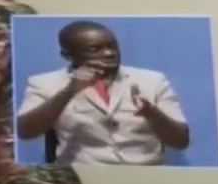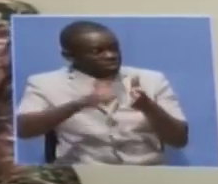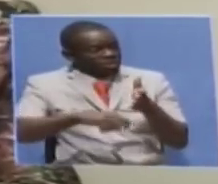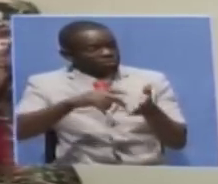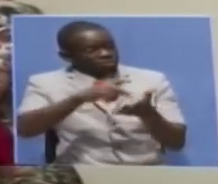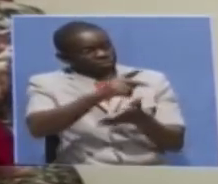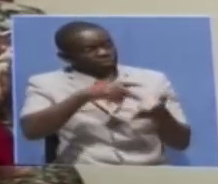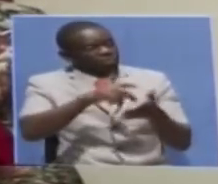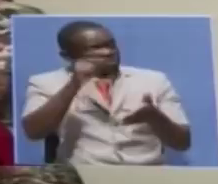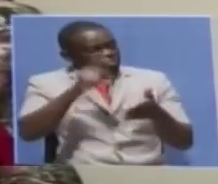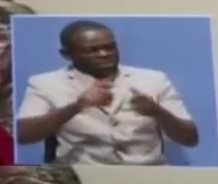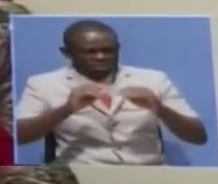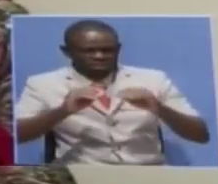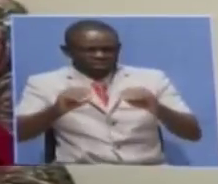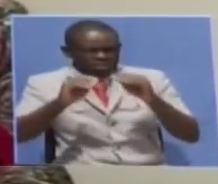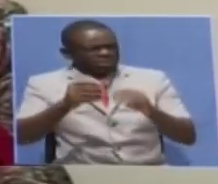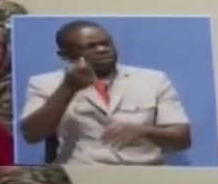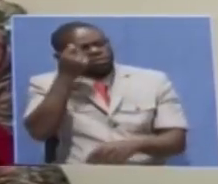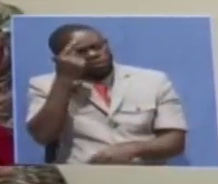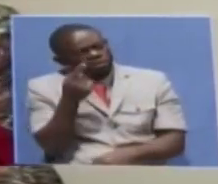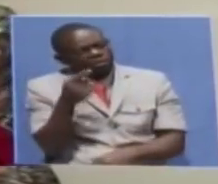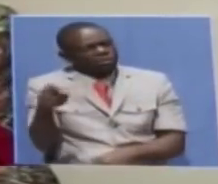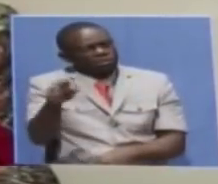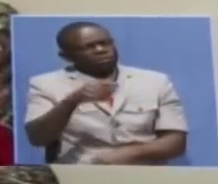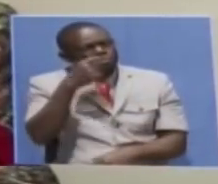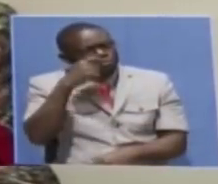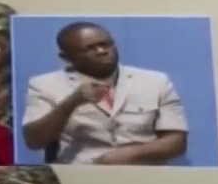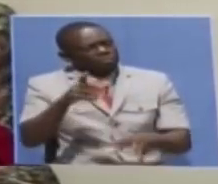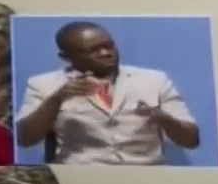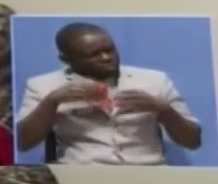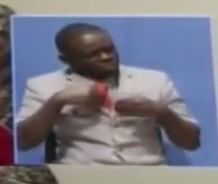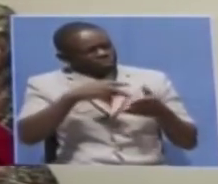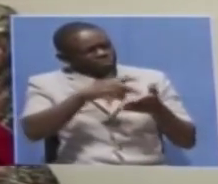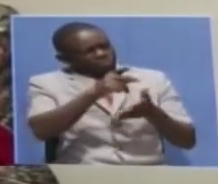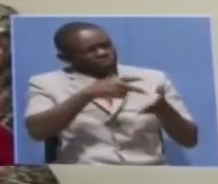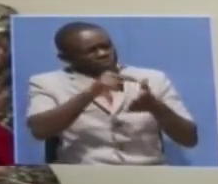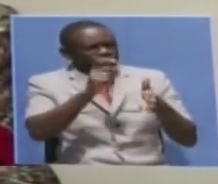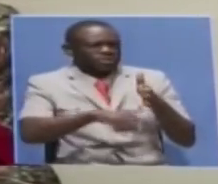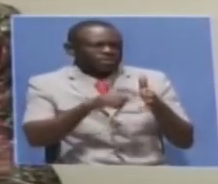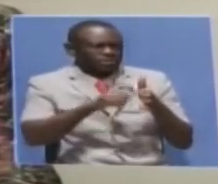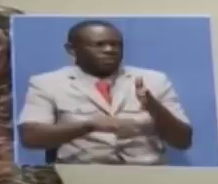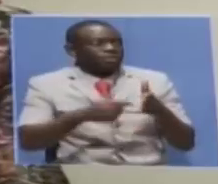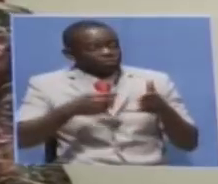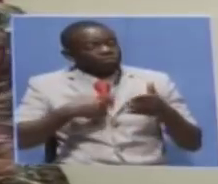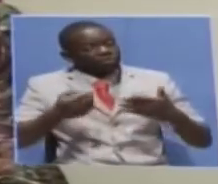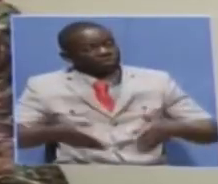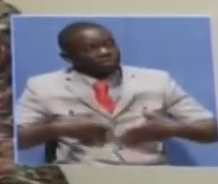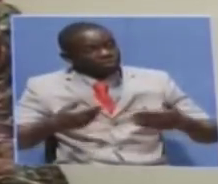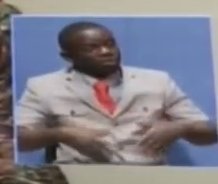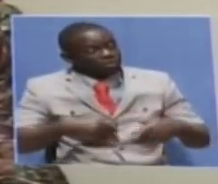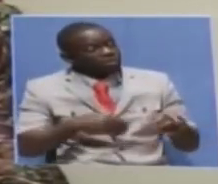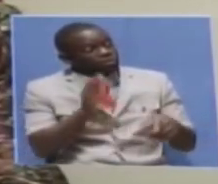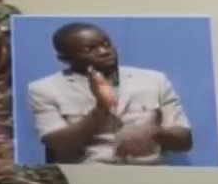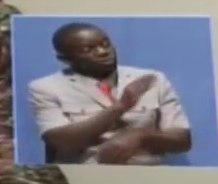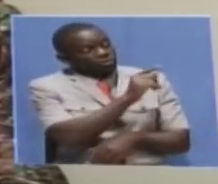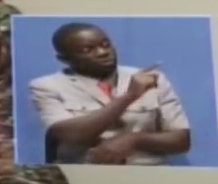just pay their taxes, to become more compliant. I'm so pleased to hear that you're leveraging technology as well to make